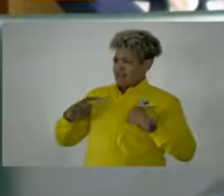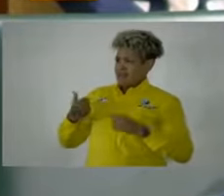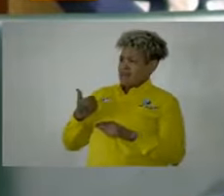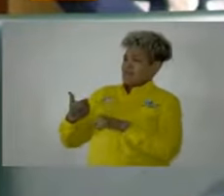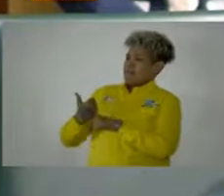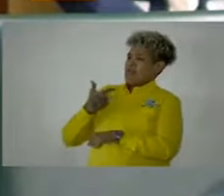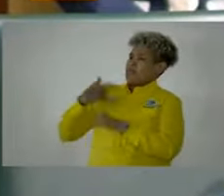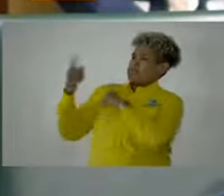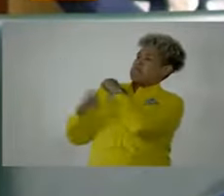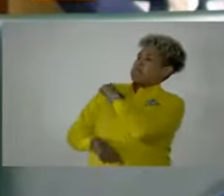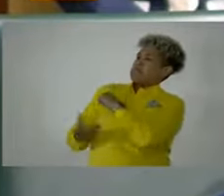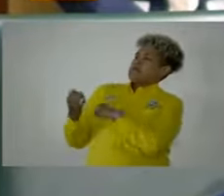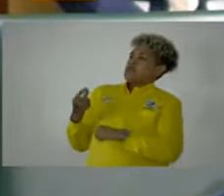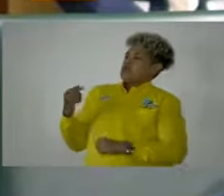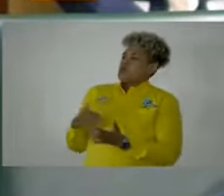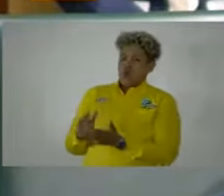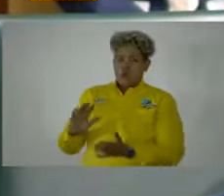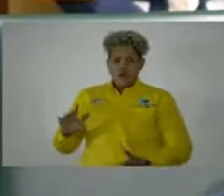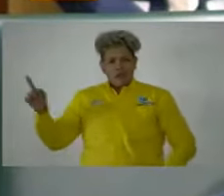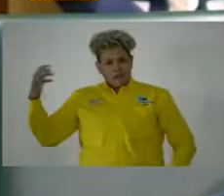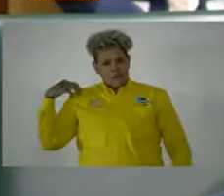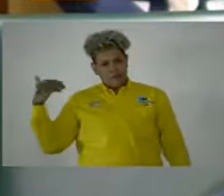or penalized for that.